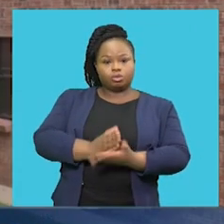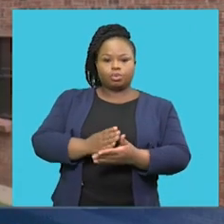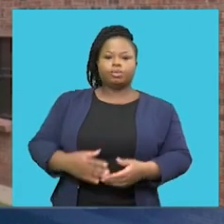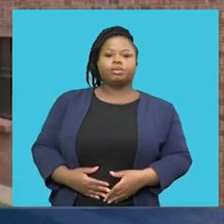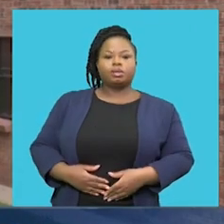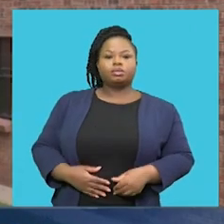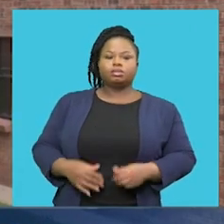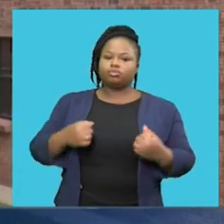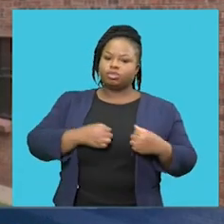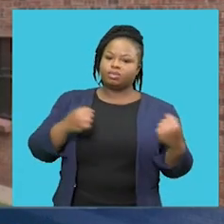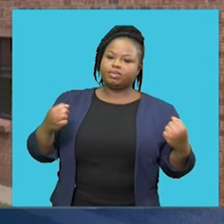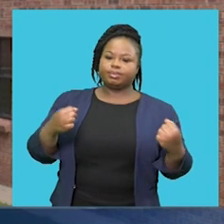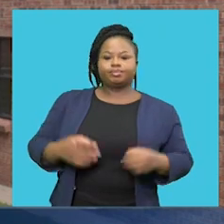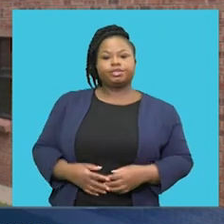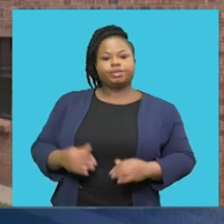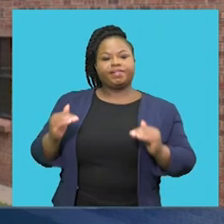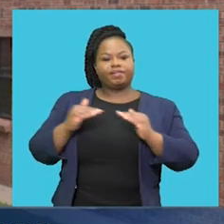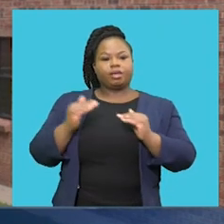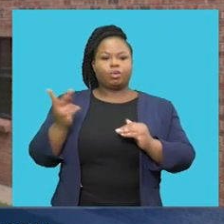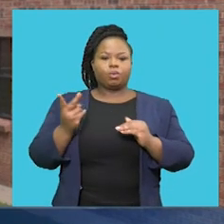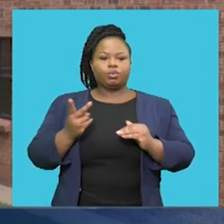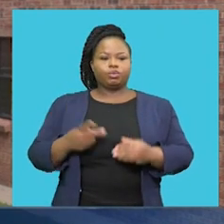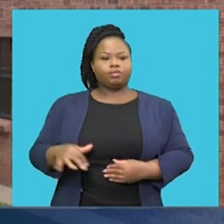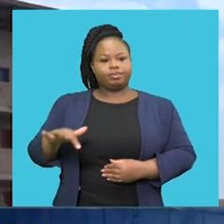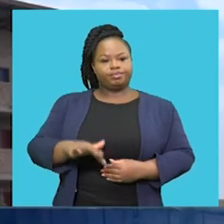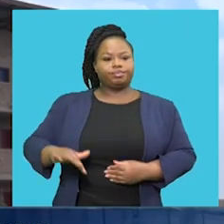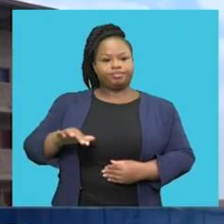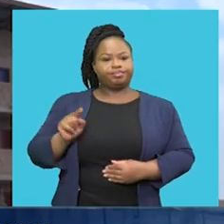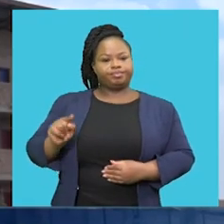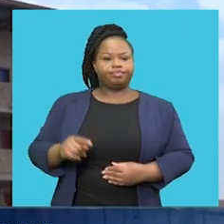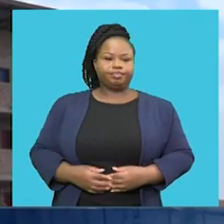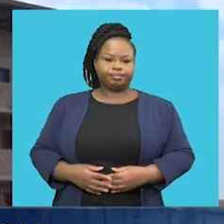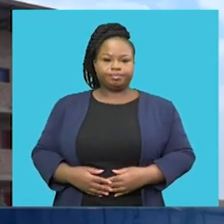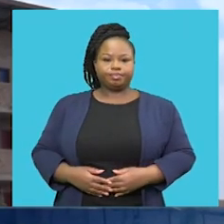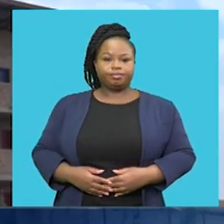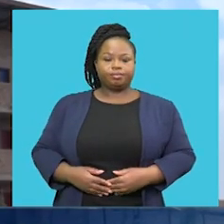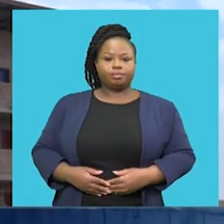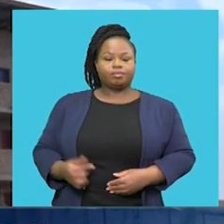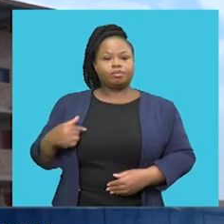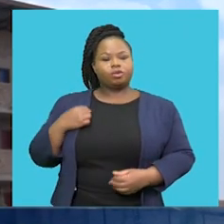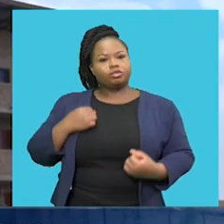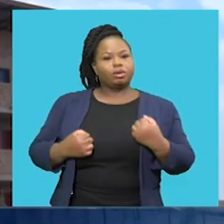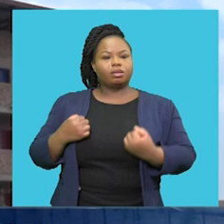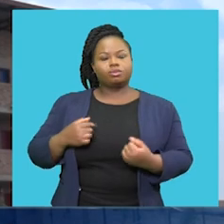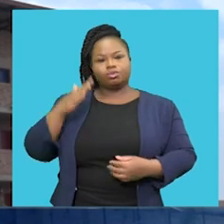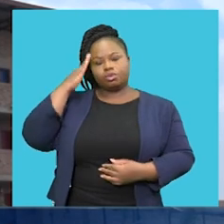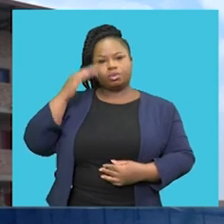a level of transparency as well as fairness in the allocation of the units. It was tragic for me to note that more